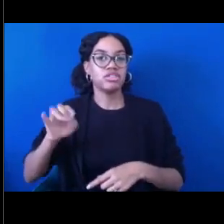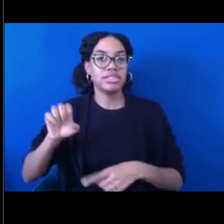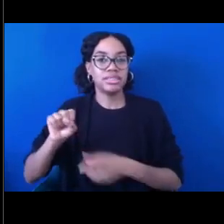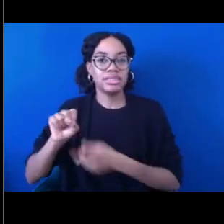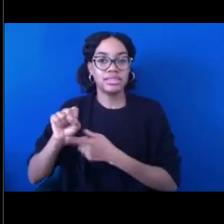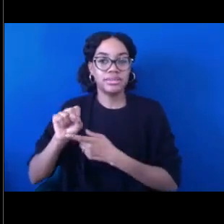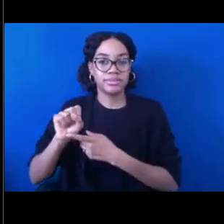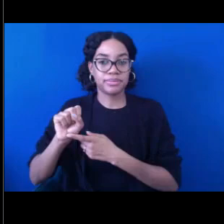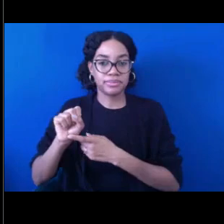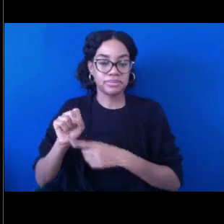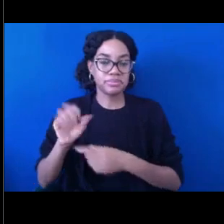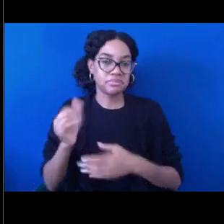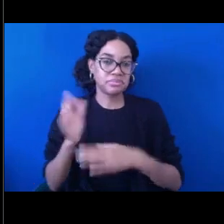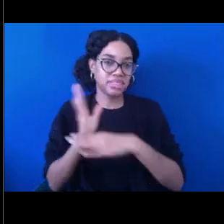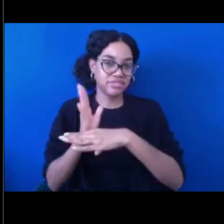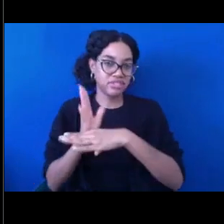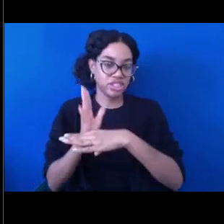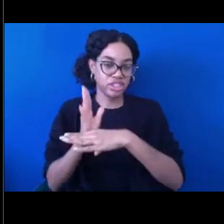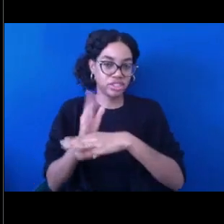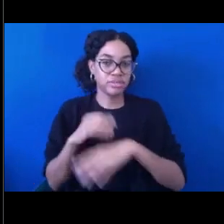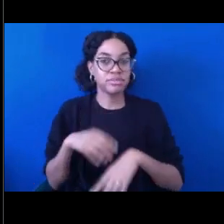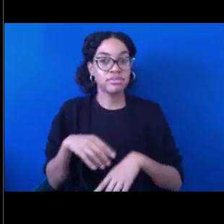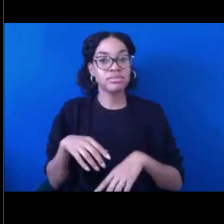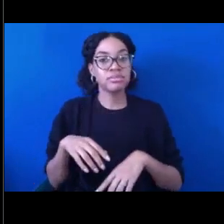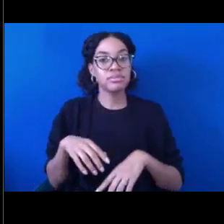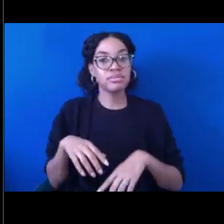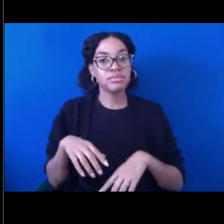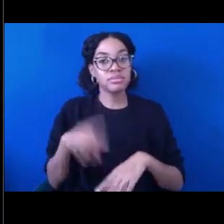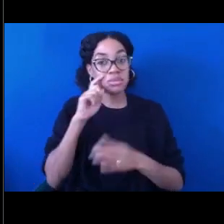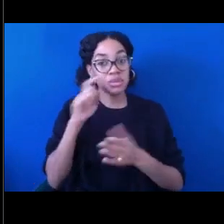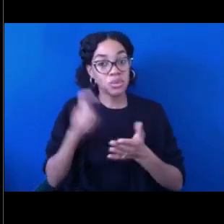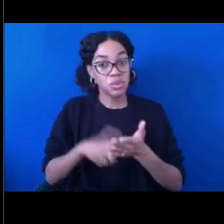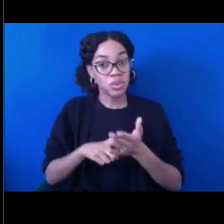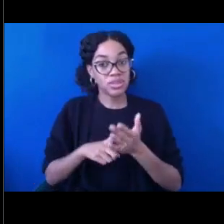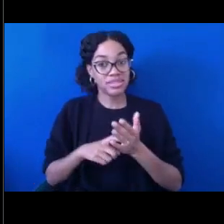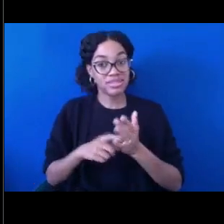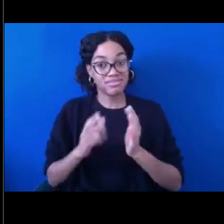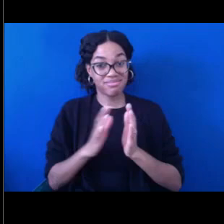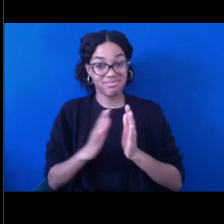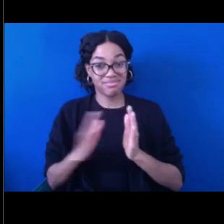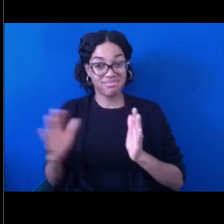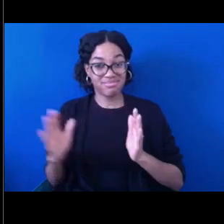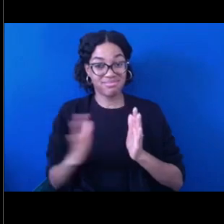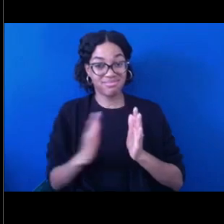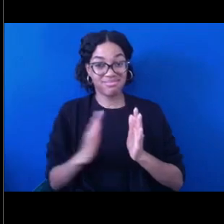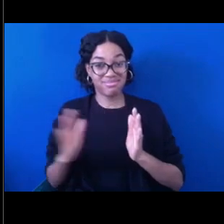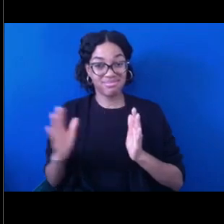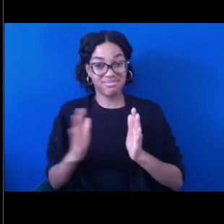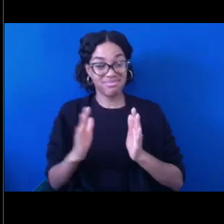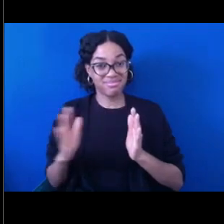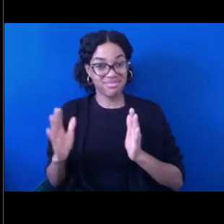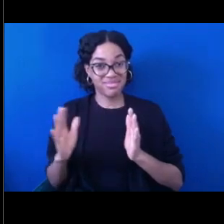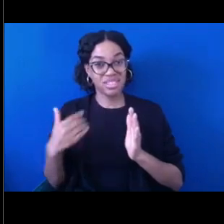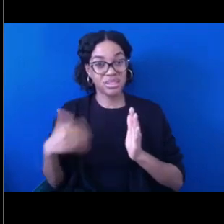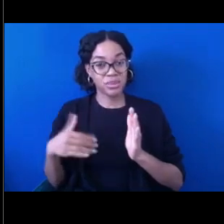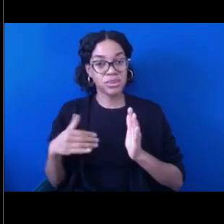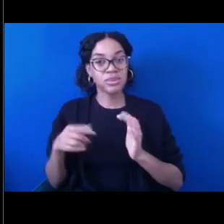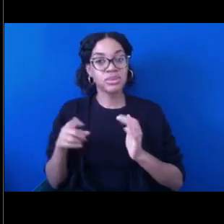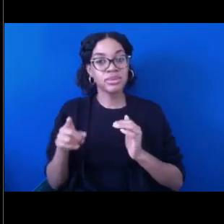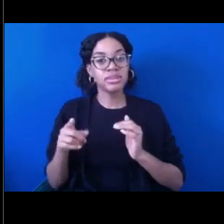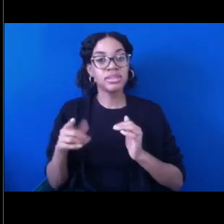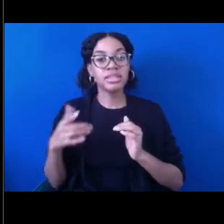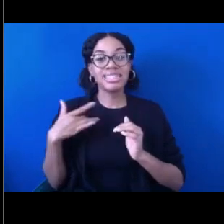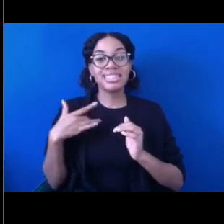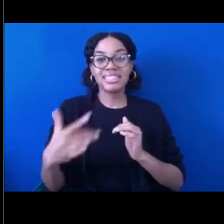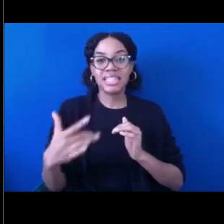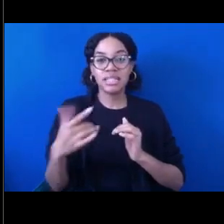Well, that's a pretty big span there. And the reason is that because we have a large infrequency of these storms. They